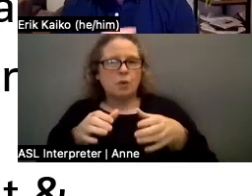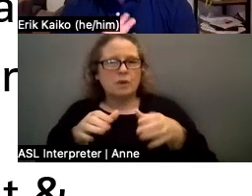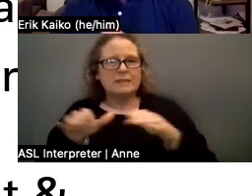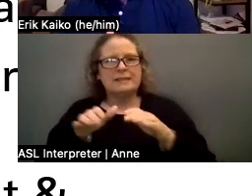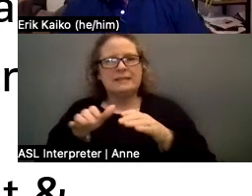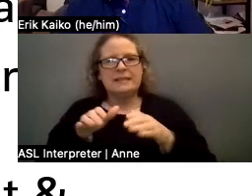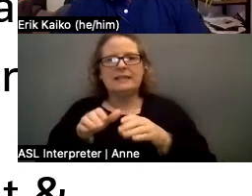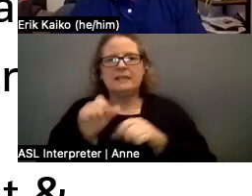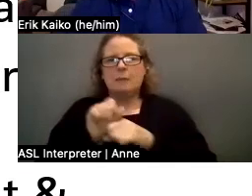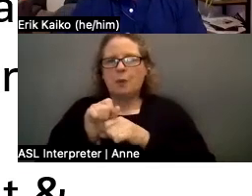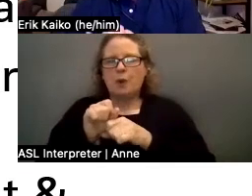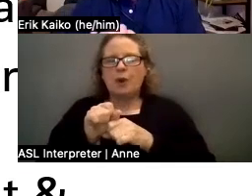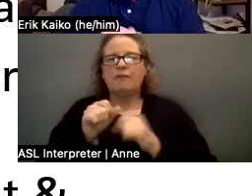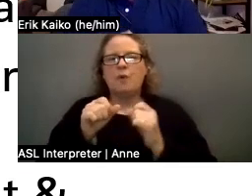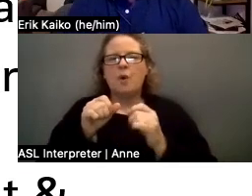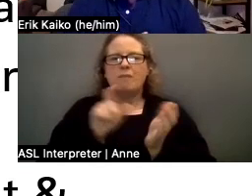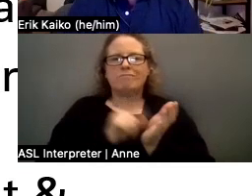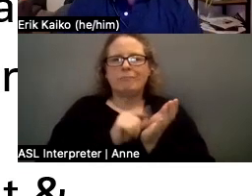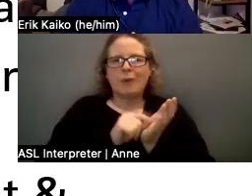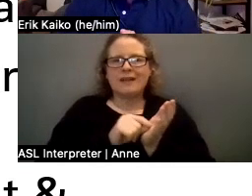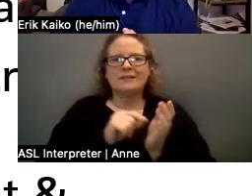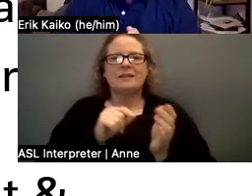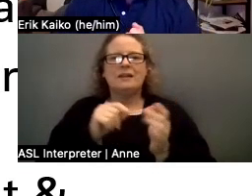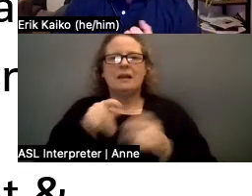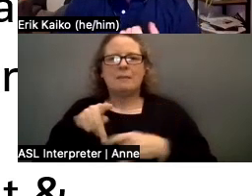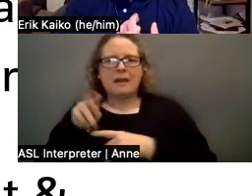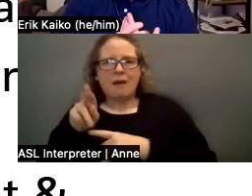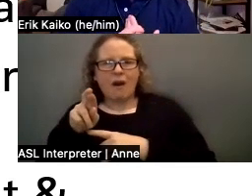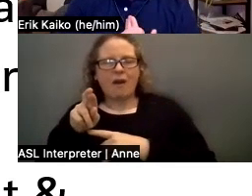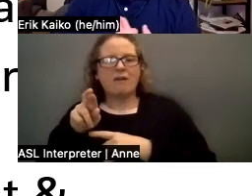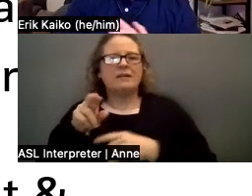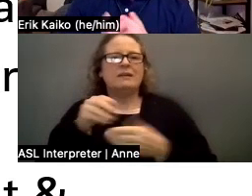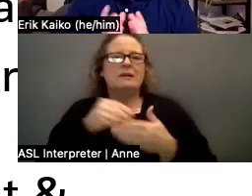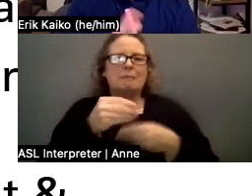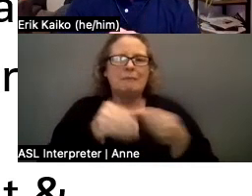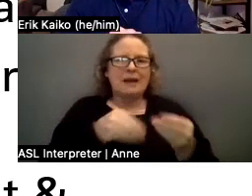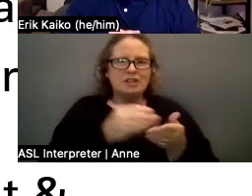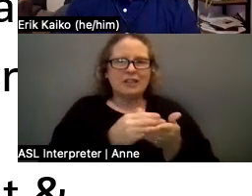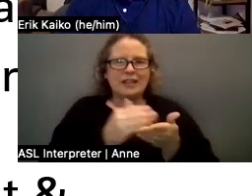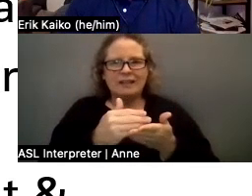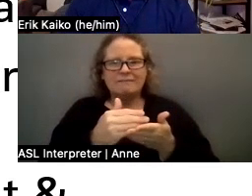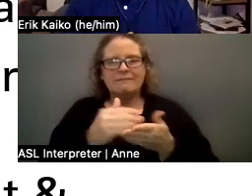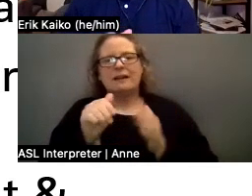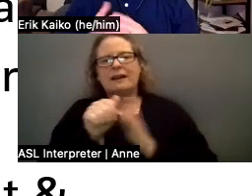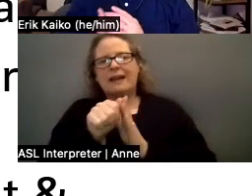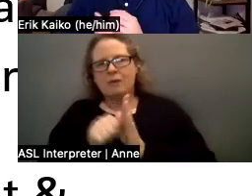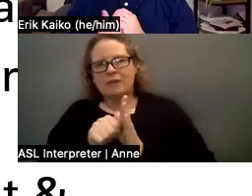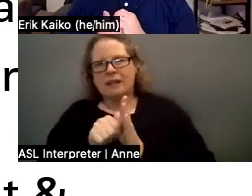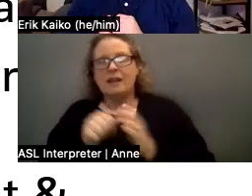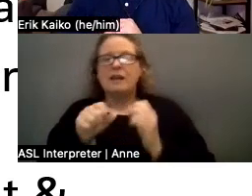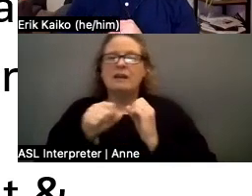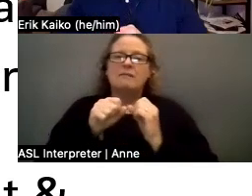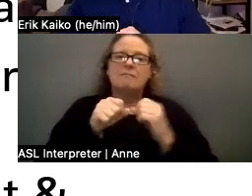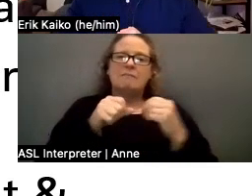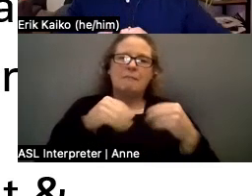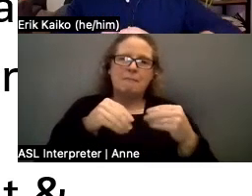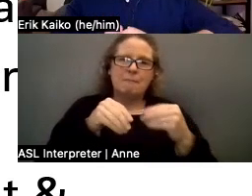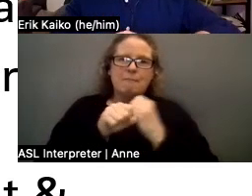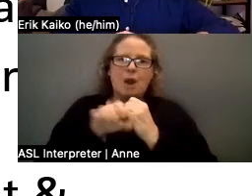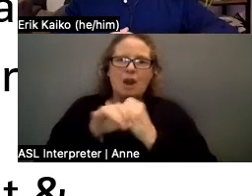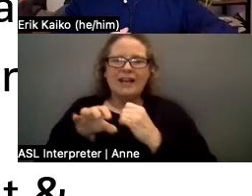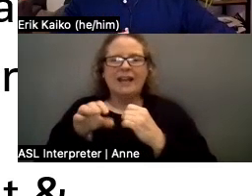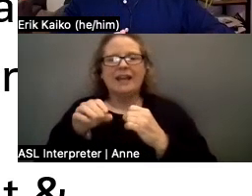public relations, budgeting, accounting, and marketing and advertising. In New York, I worked in a variety